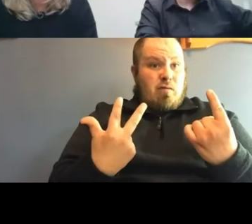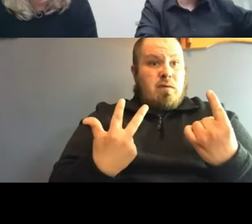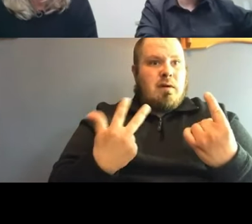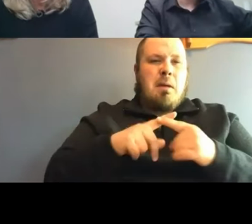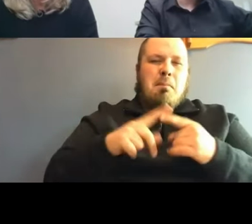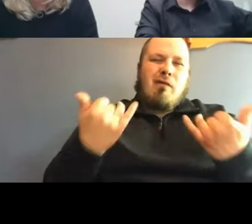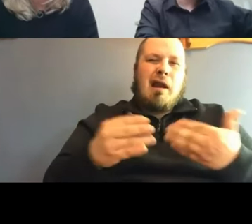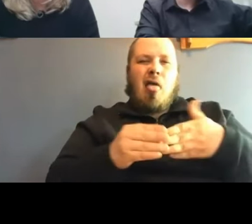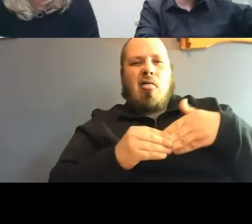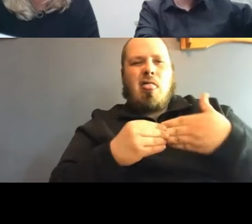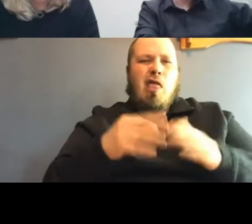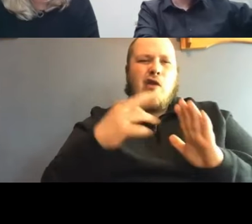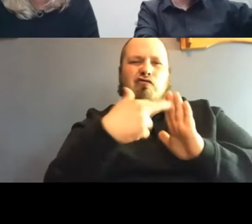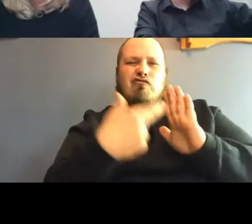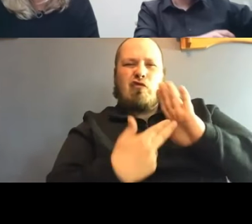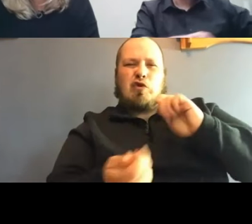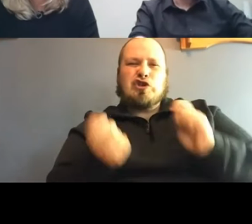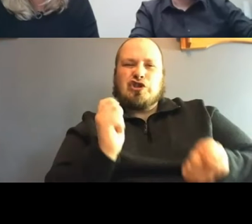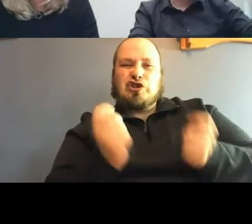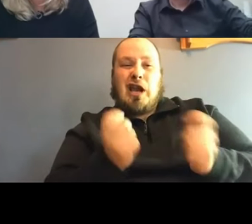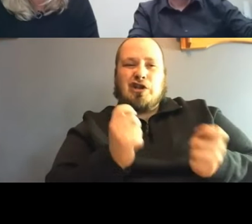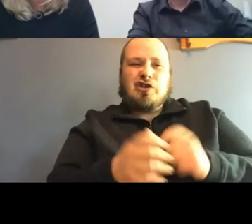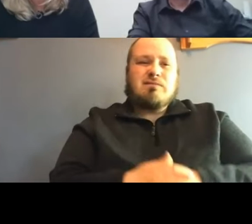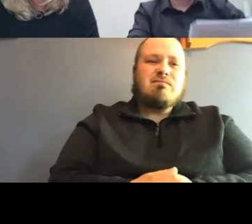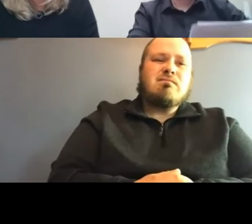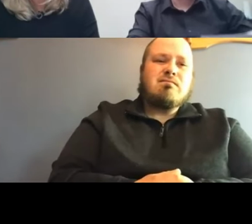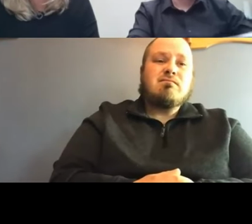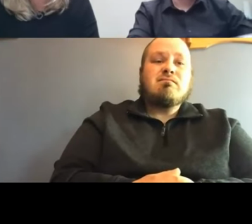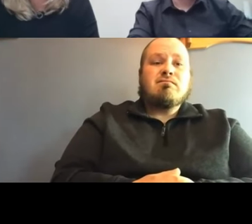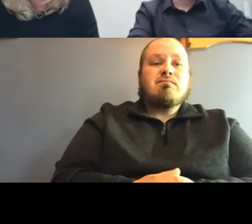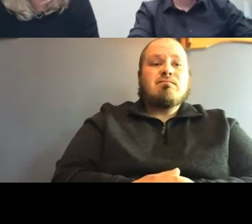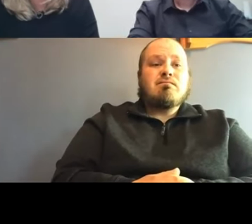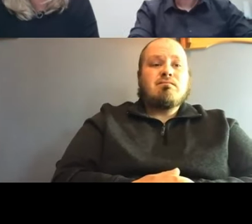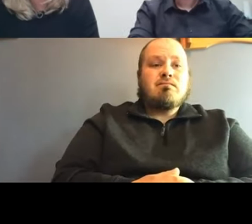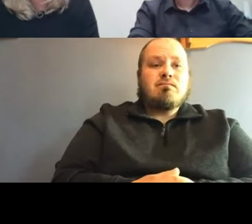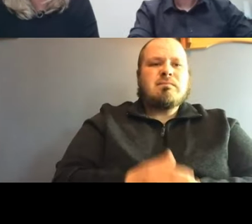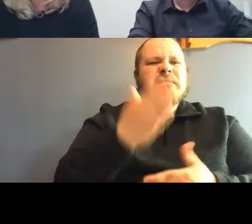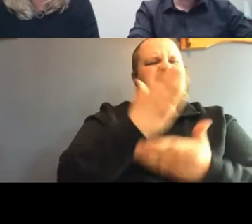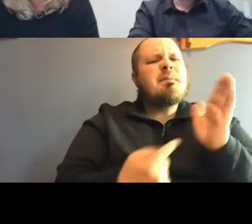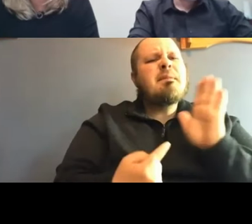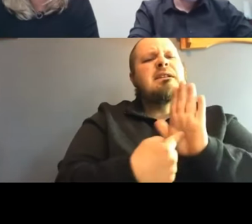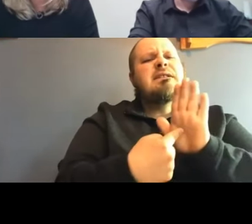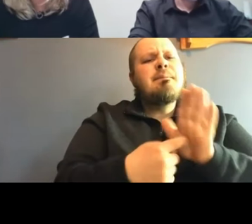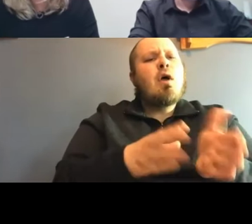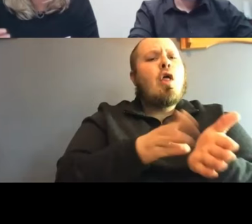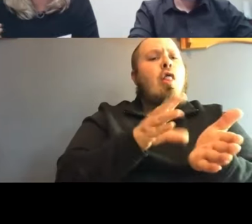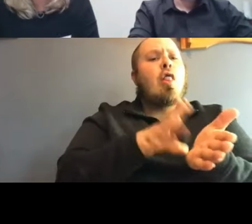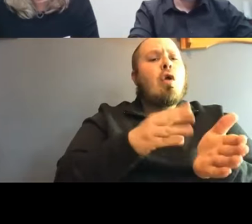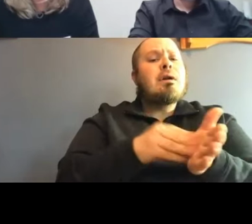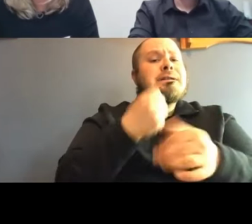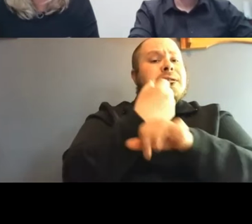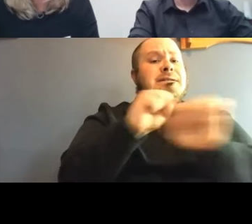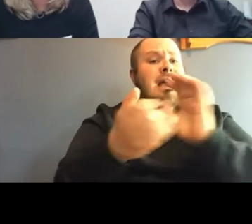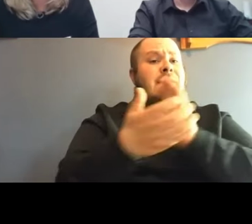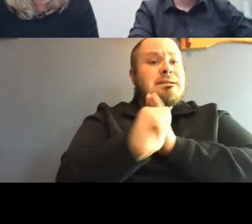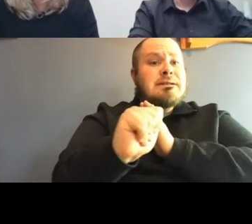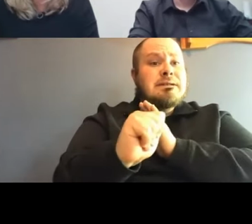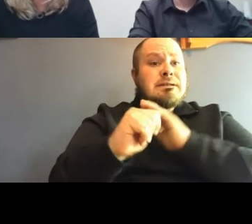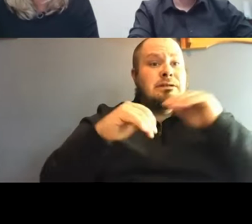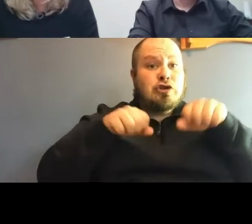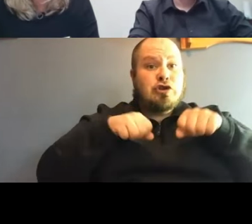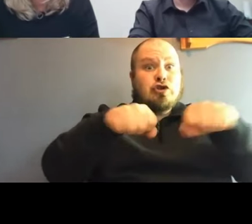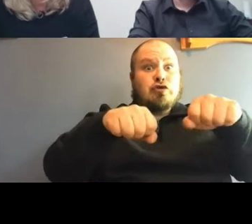So that will too. And some of the examples are learning safety skills, crossing the